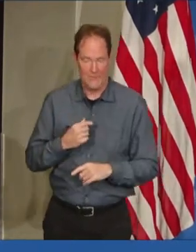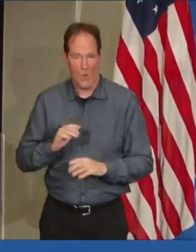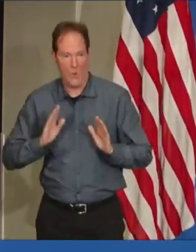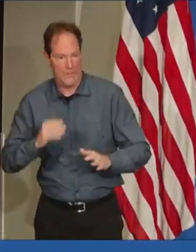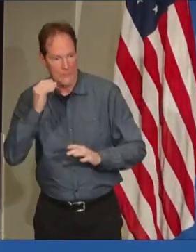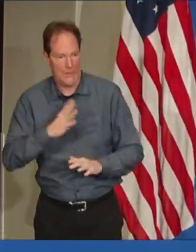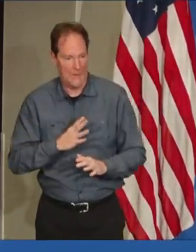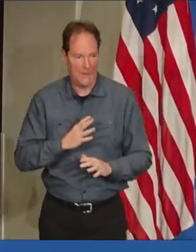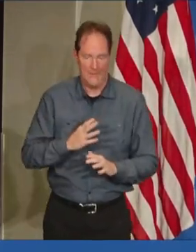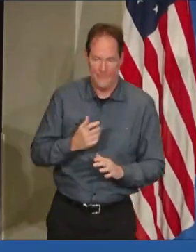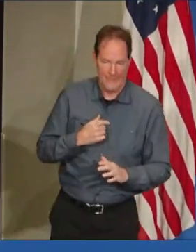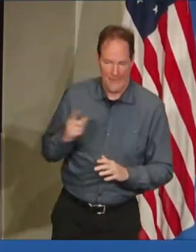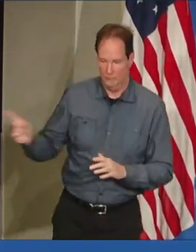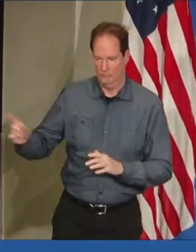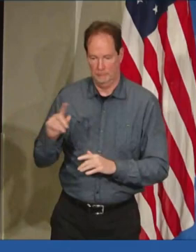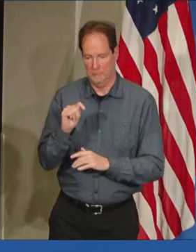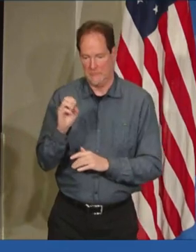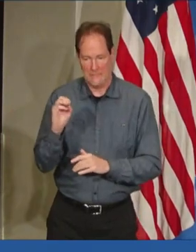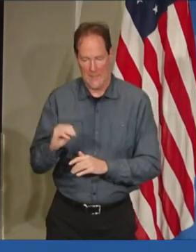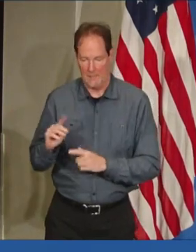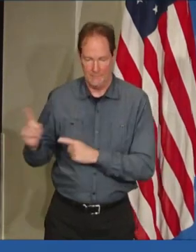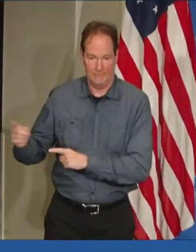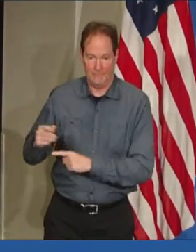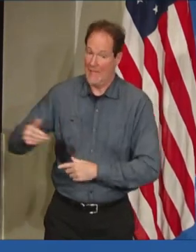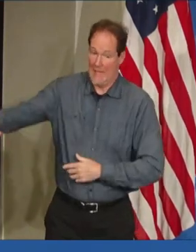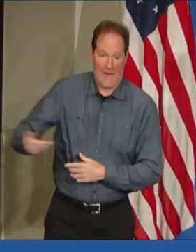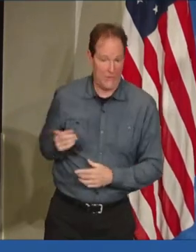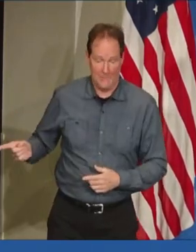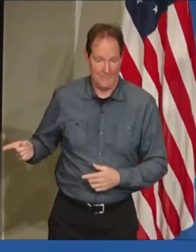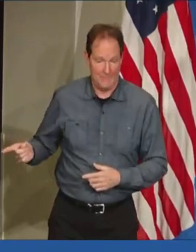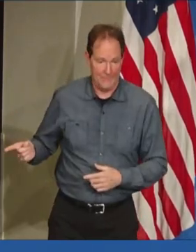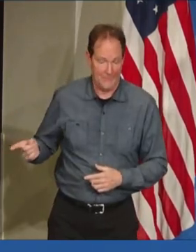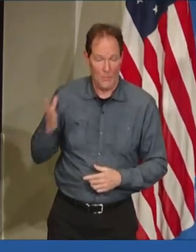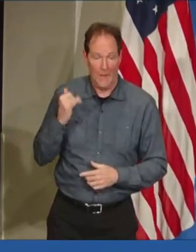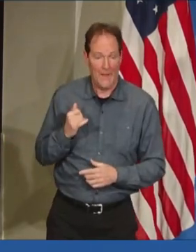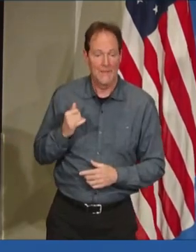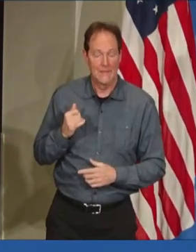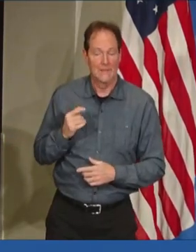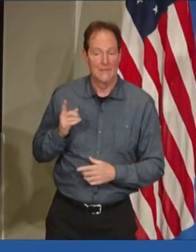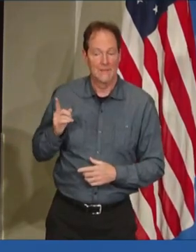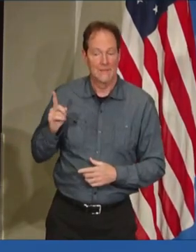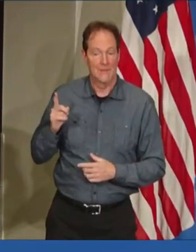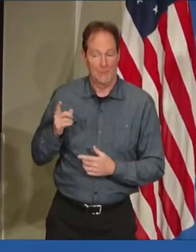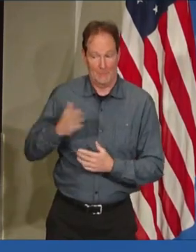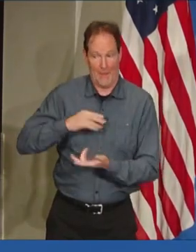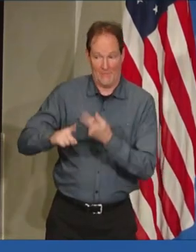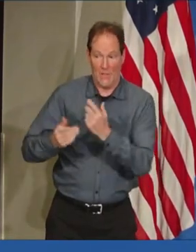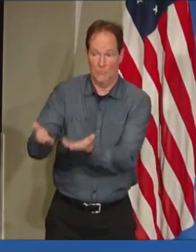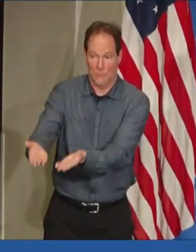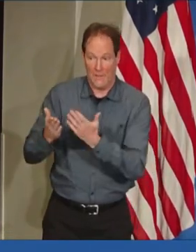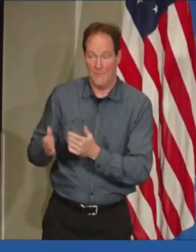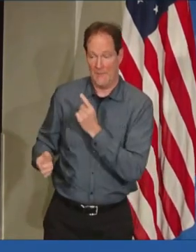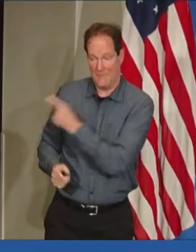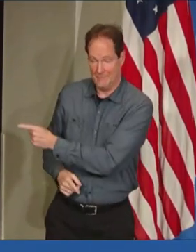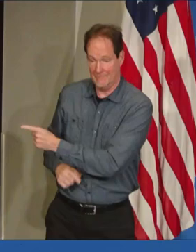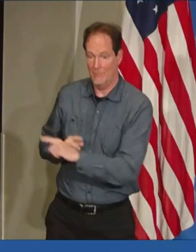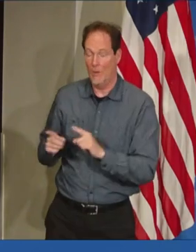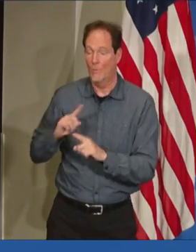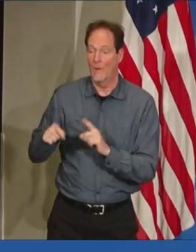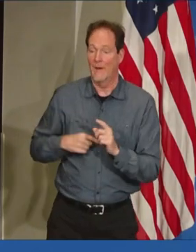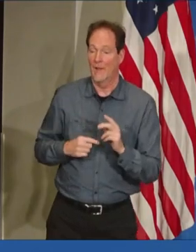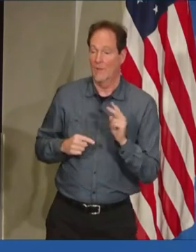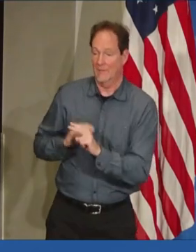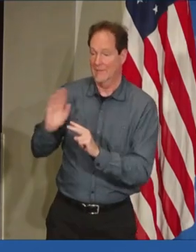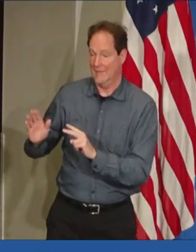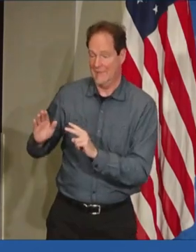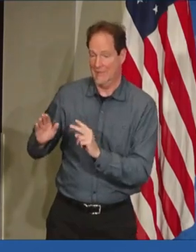from anything, and hired him. A, because he was recommended by my friend, but B, because when I looked at his record, it